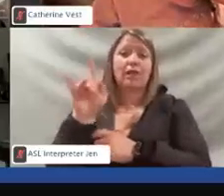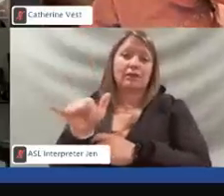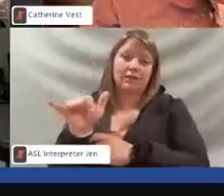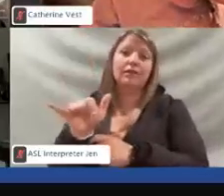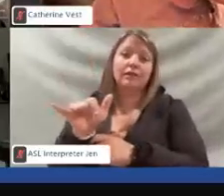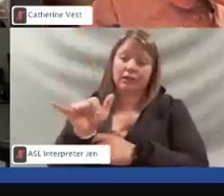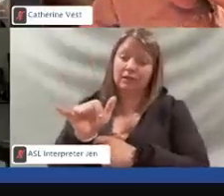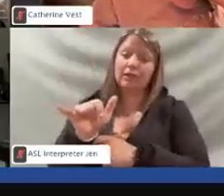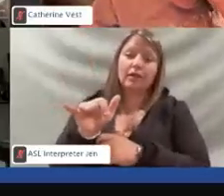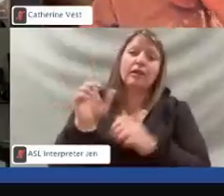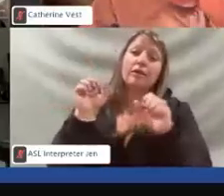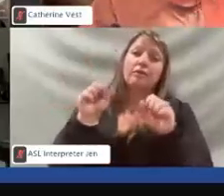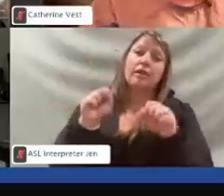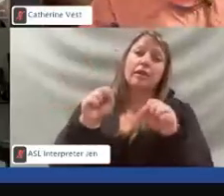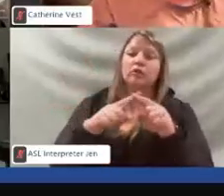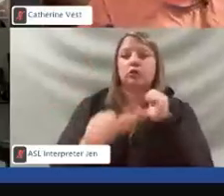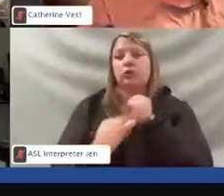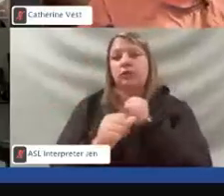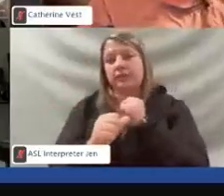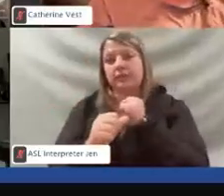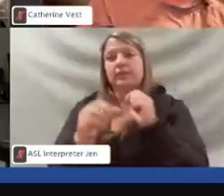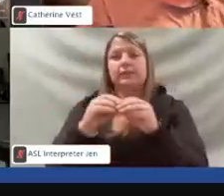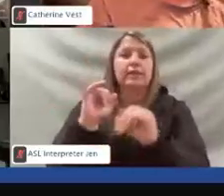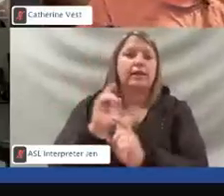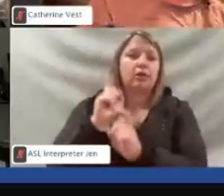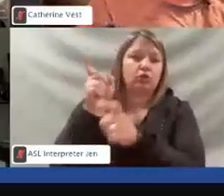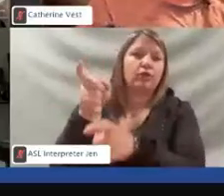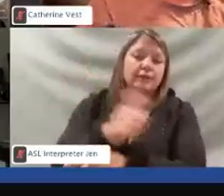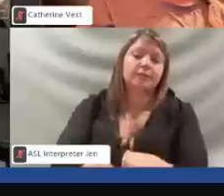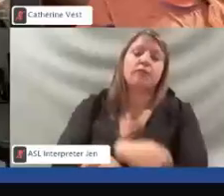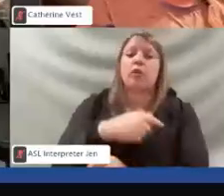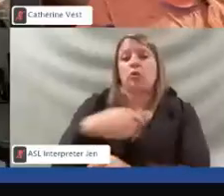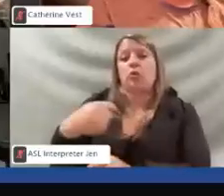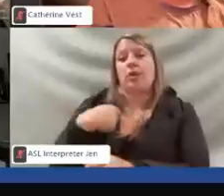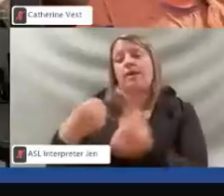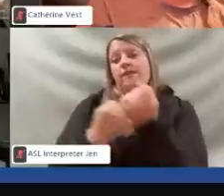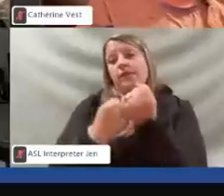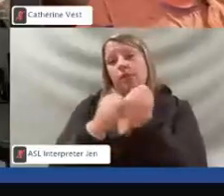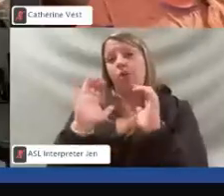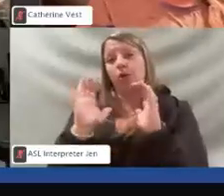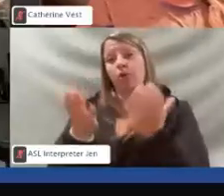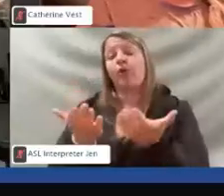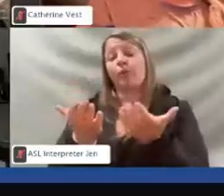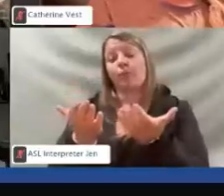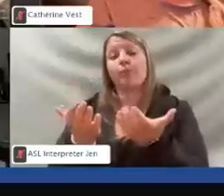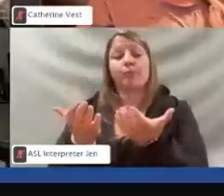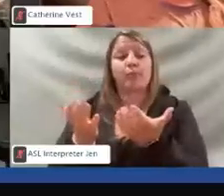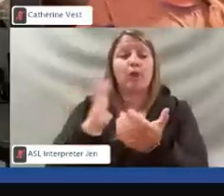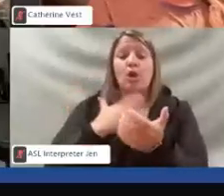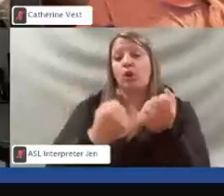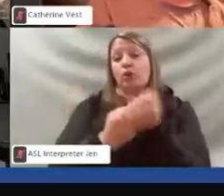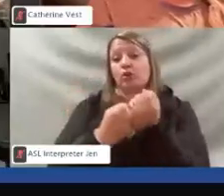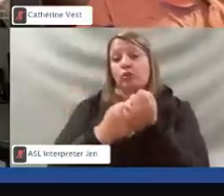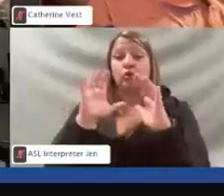and being able to assist in that grant. We have a support group. So our support